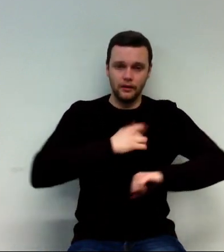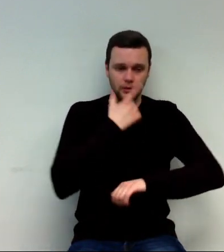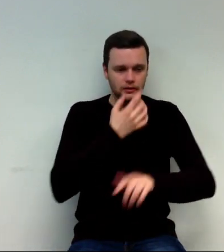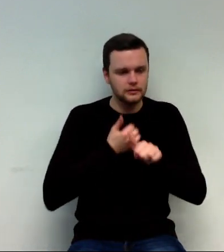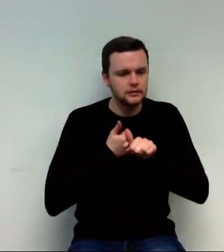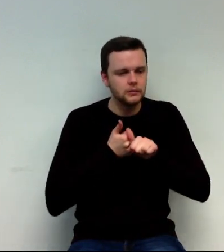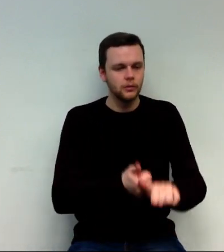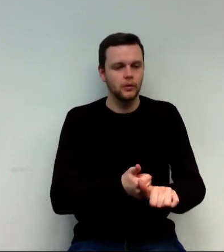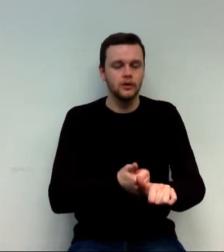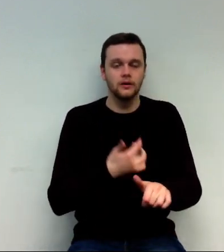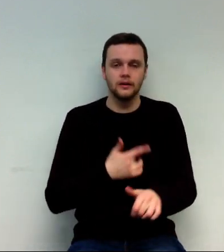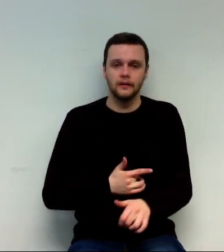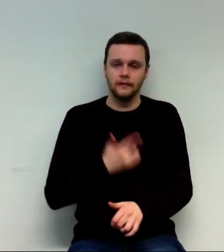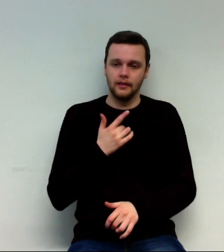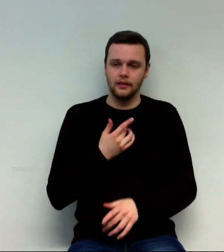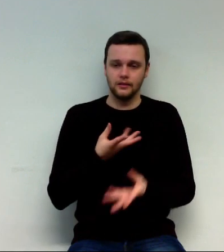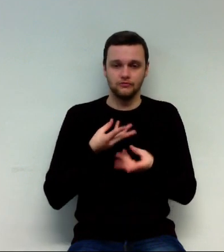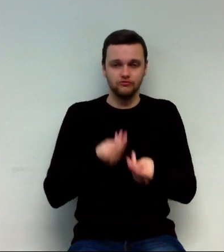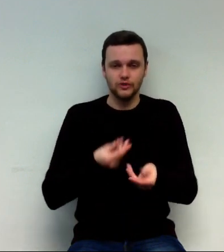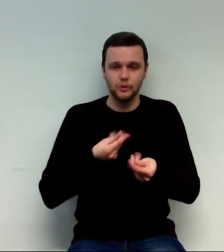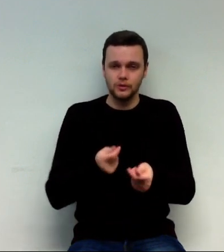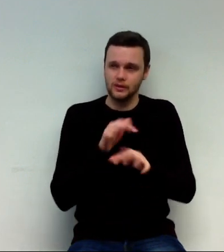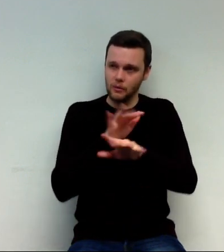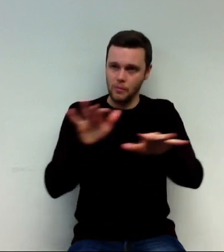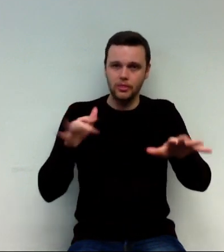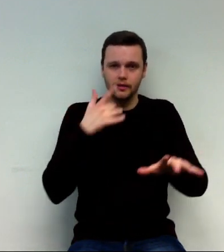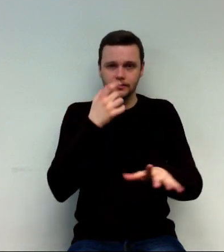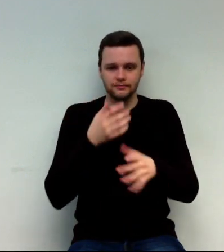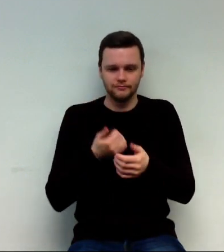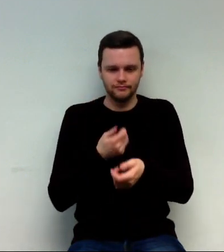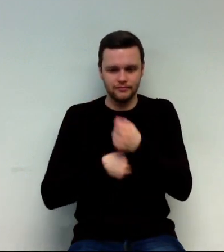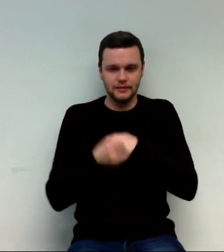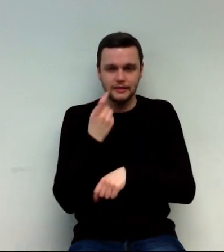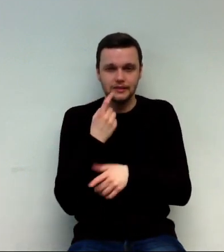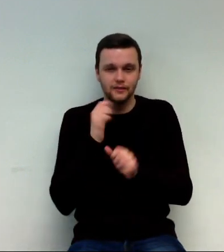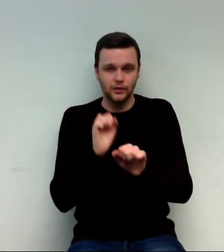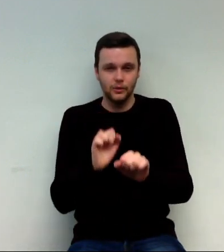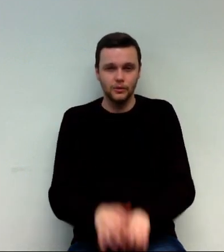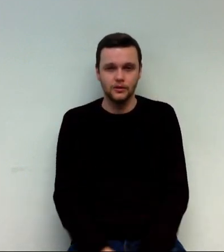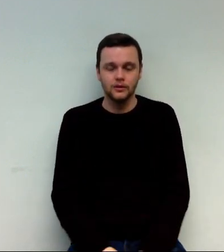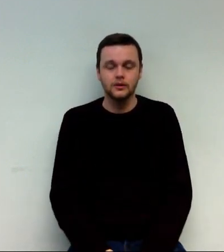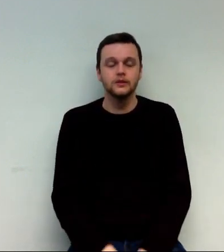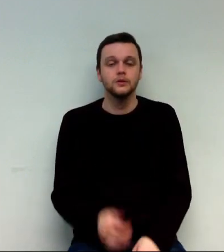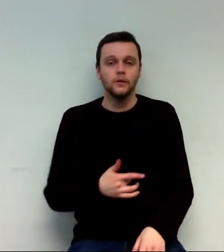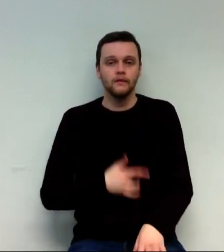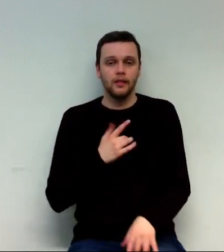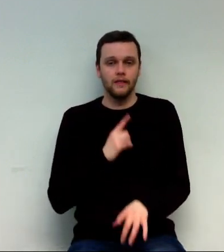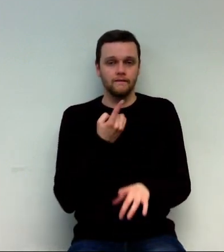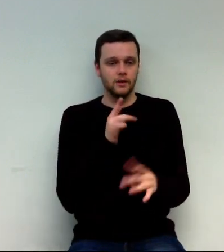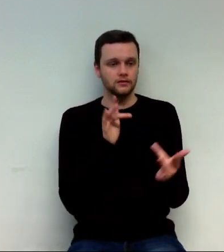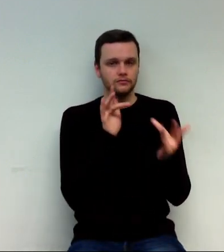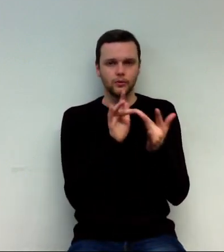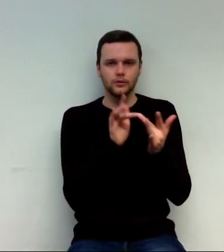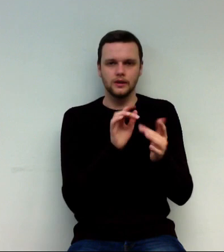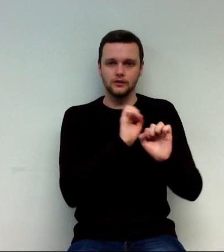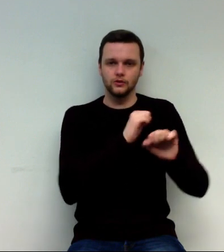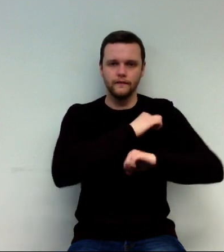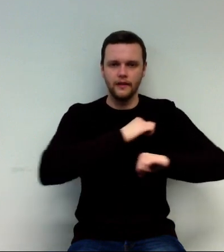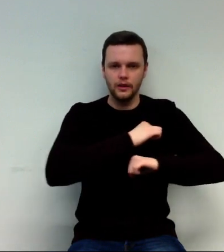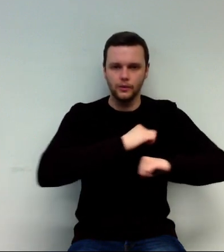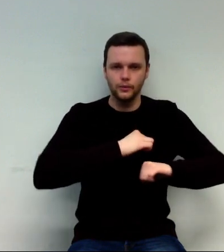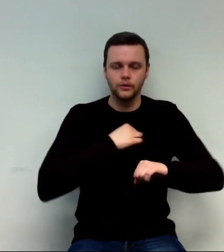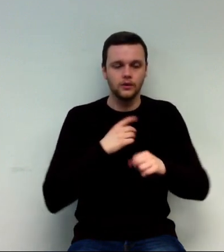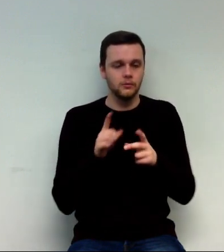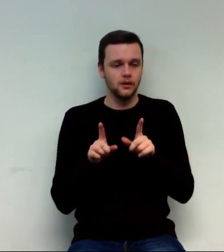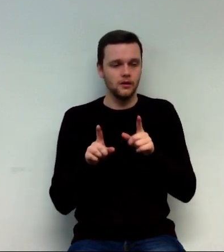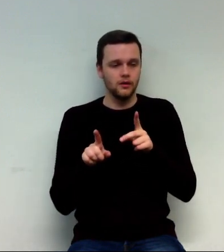there are resources out there to make this easier, so we do just recommend them as that first port of call is your venue. But then you can also get in touch with us on the